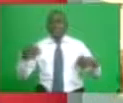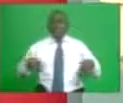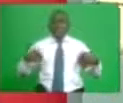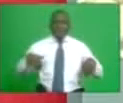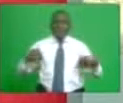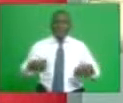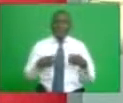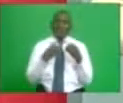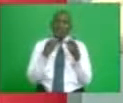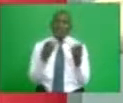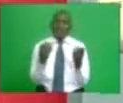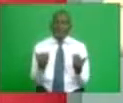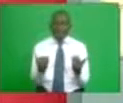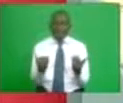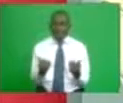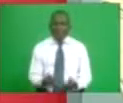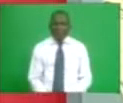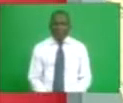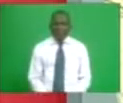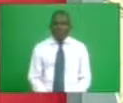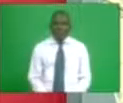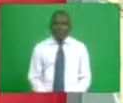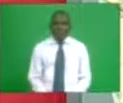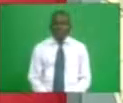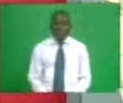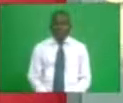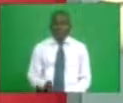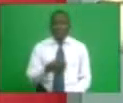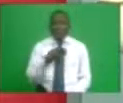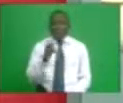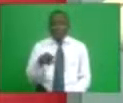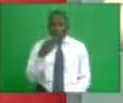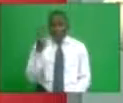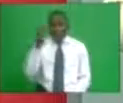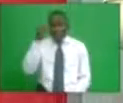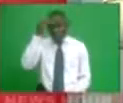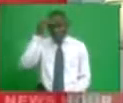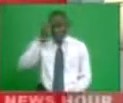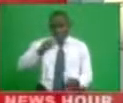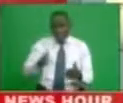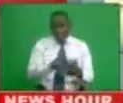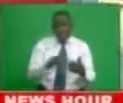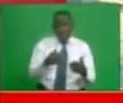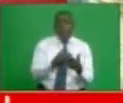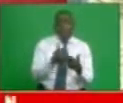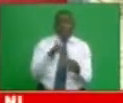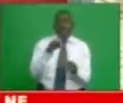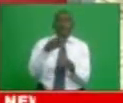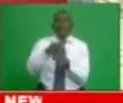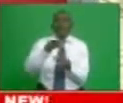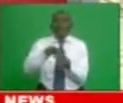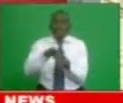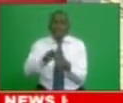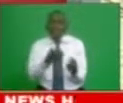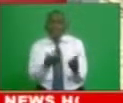Entertainment and our segment of the news. My name is Micheline Taka. He is best known for releasing songs before and after elections to point out